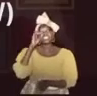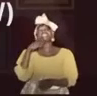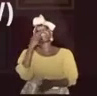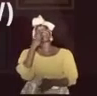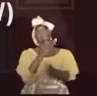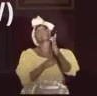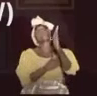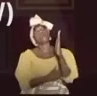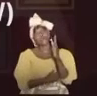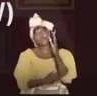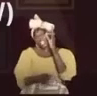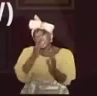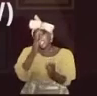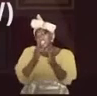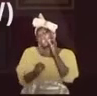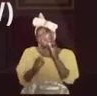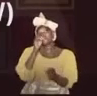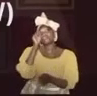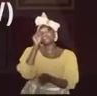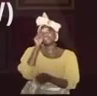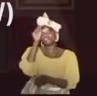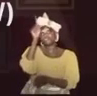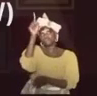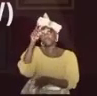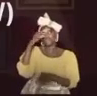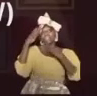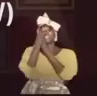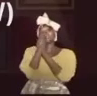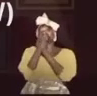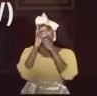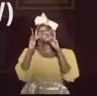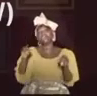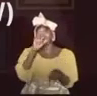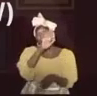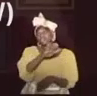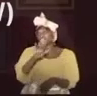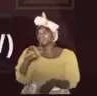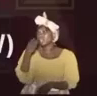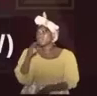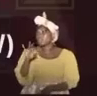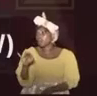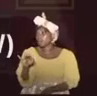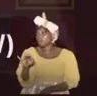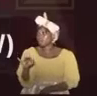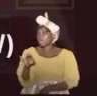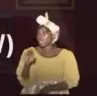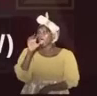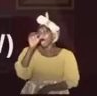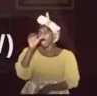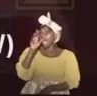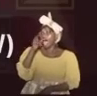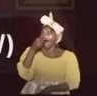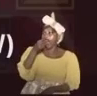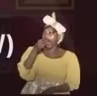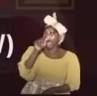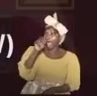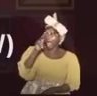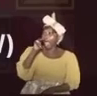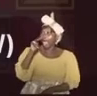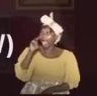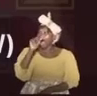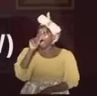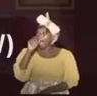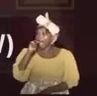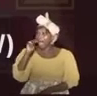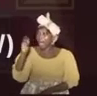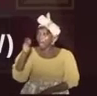God, if you will deliver the children of Ammon to my hands, here is my promise. The first thing that opens my door